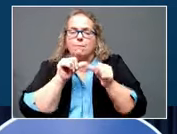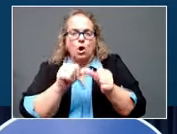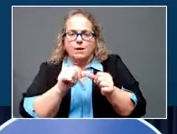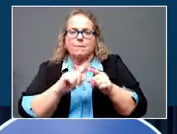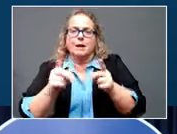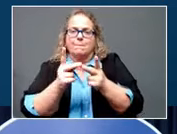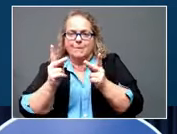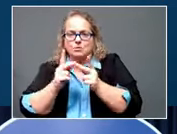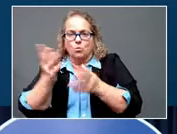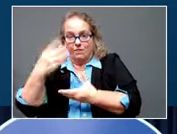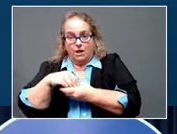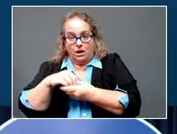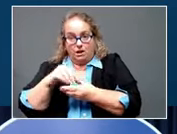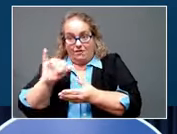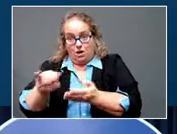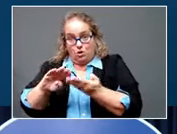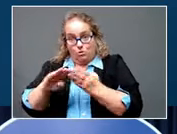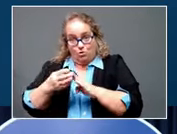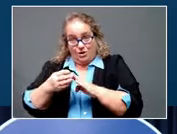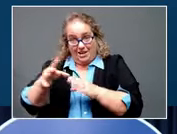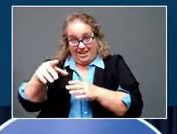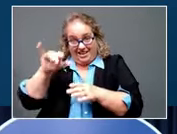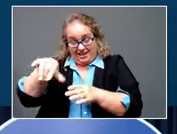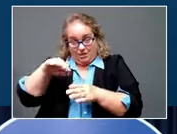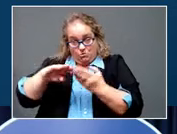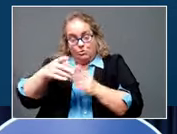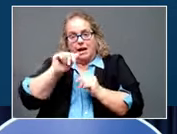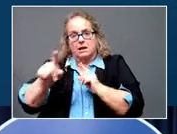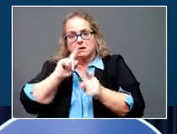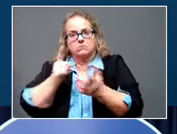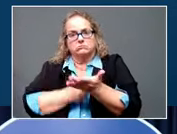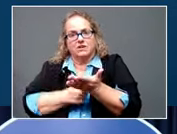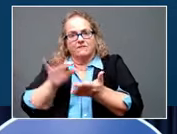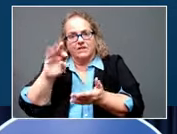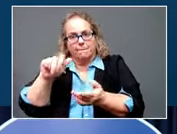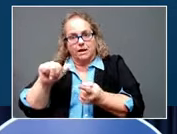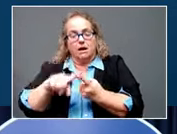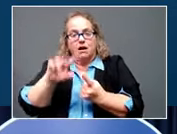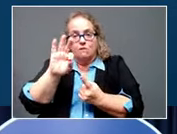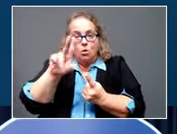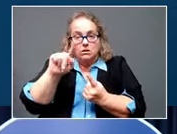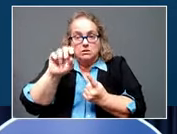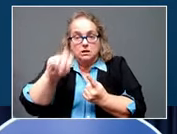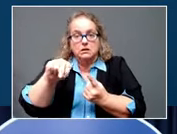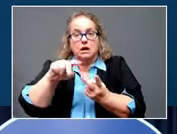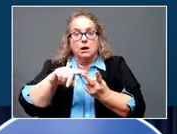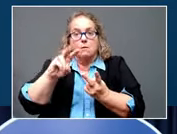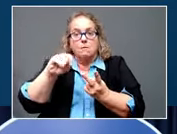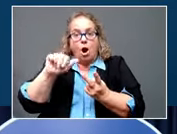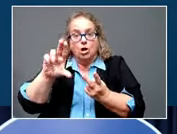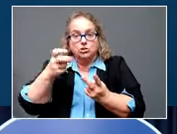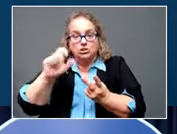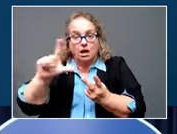you can go to talk to FEMA as well. The new locations are in Fulton, Marshall, and Graves counties. Those are in